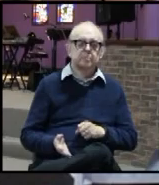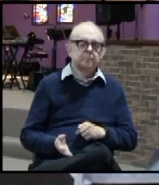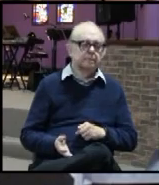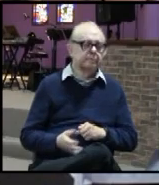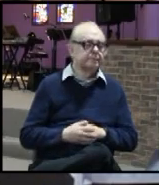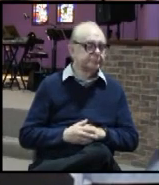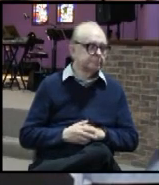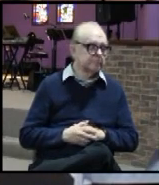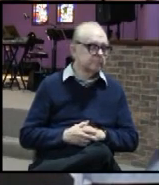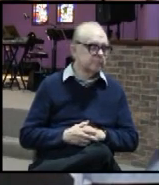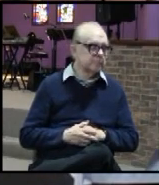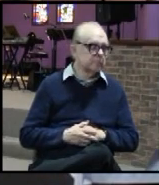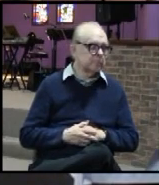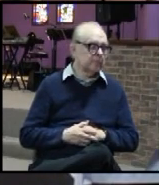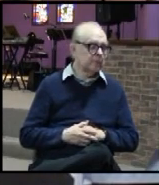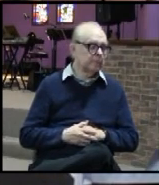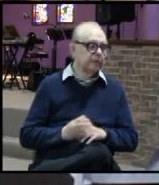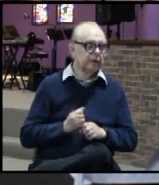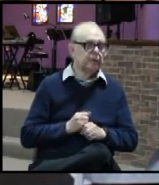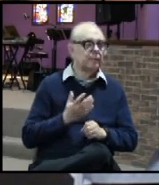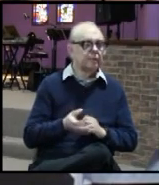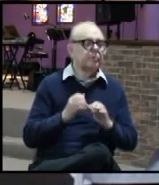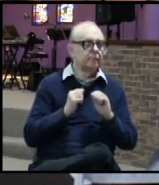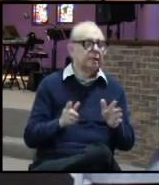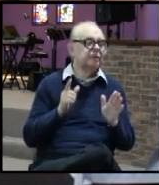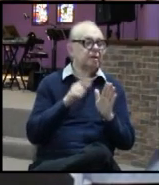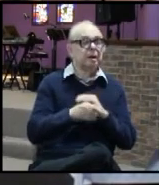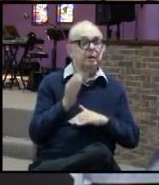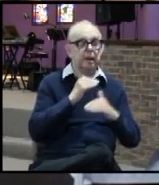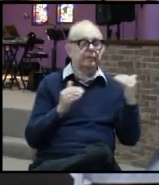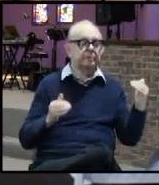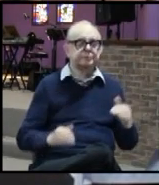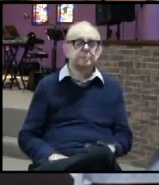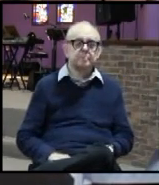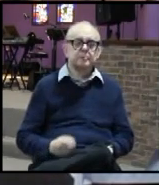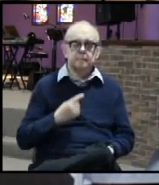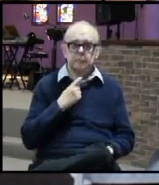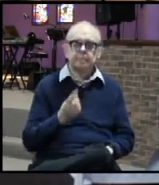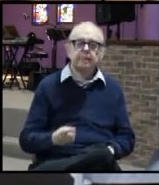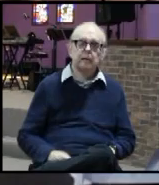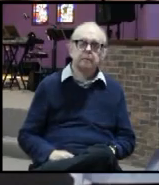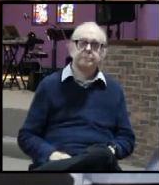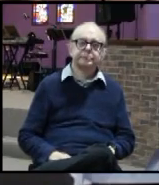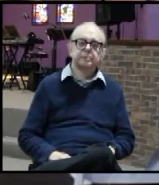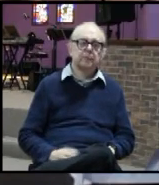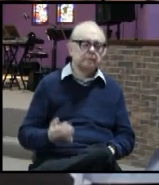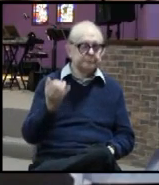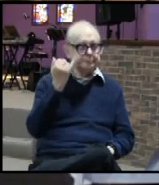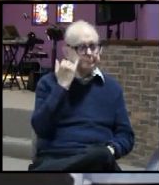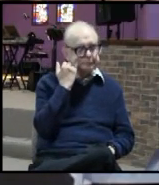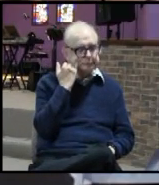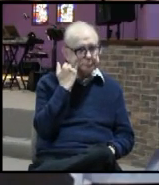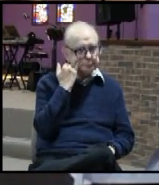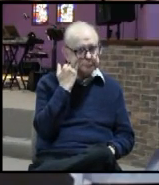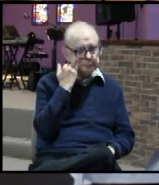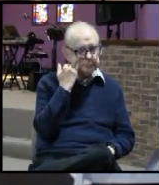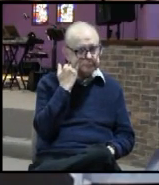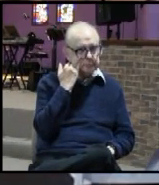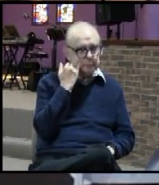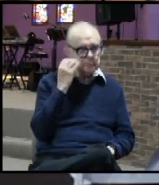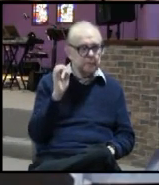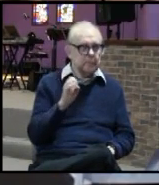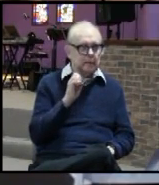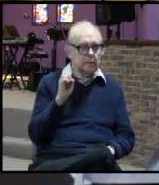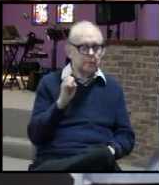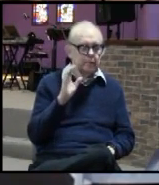still and you get later. And let me say this to you. If you ever lose